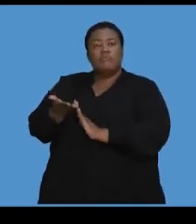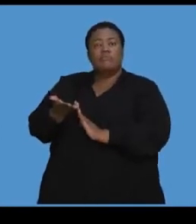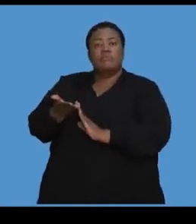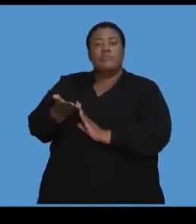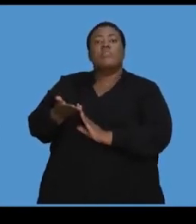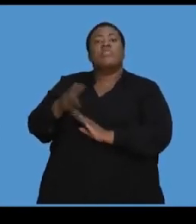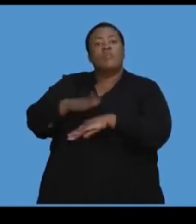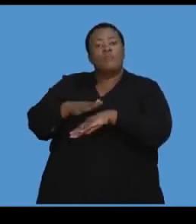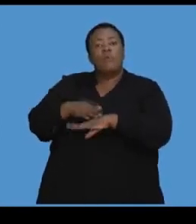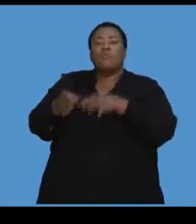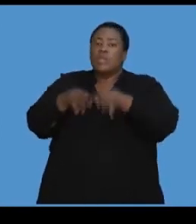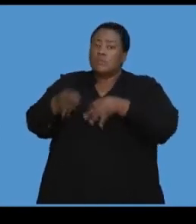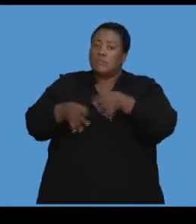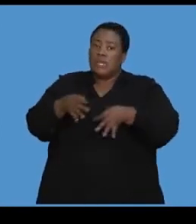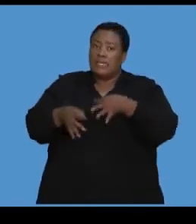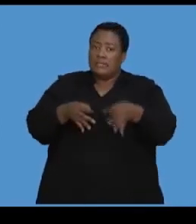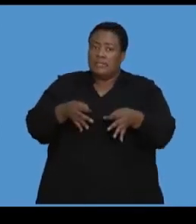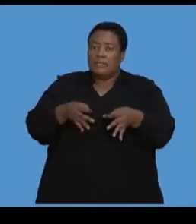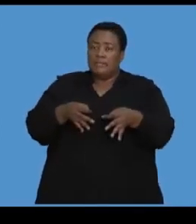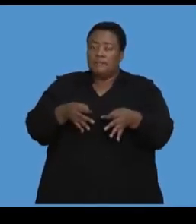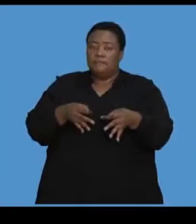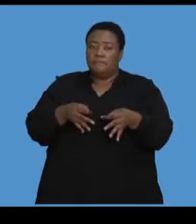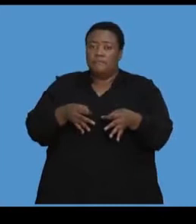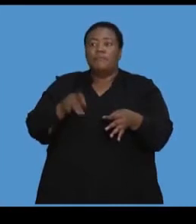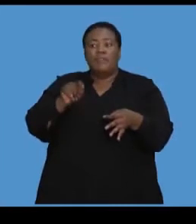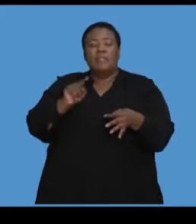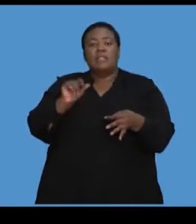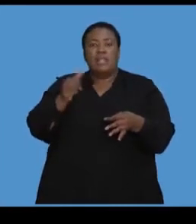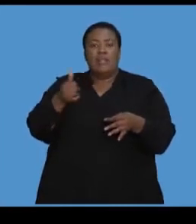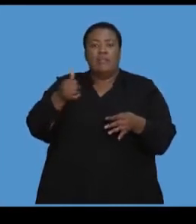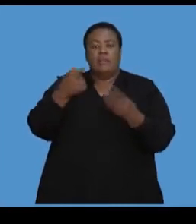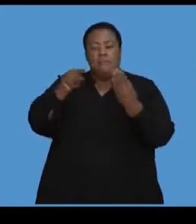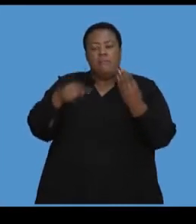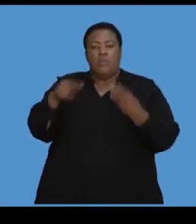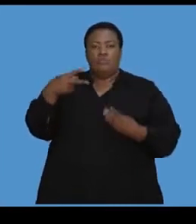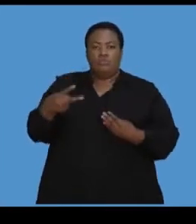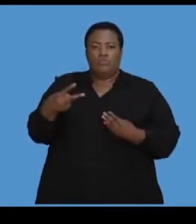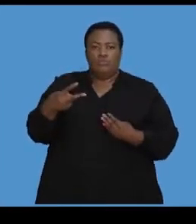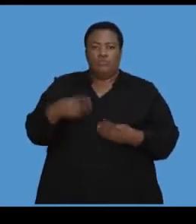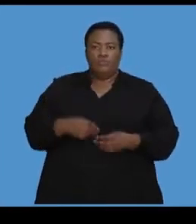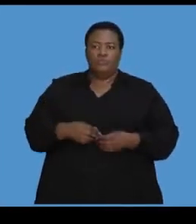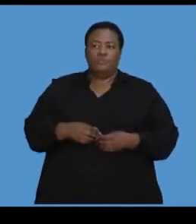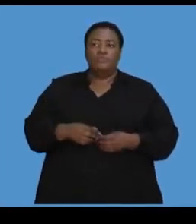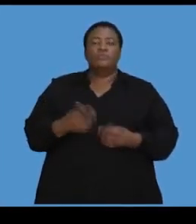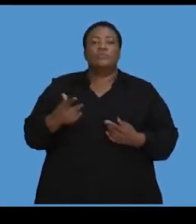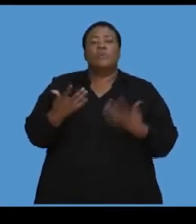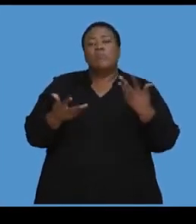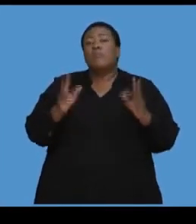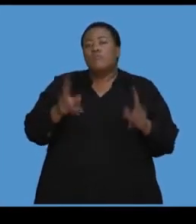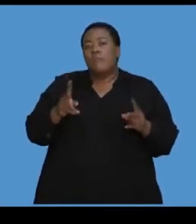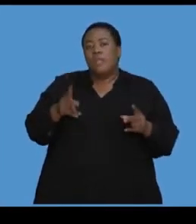of the yen. You are continuing to explain that effect there. That's another 2 marks